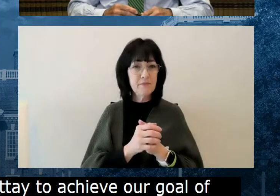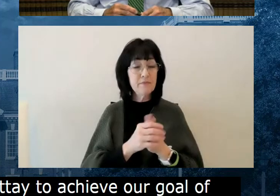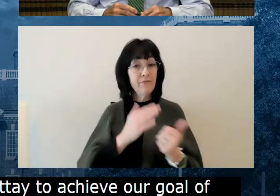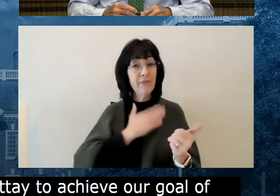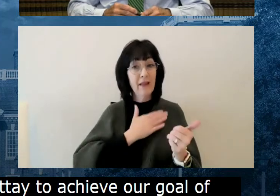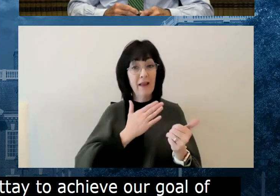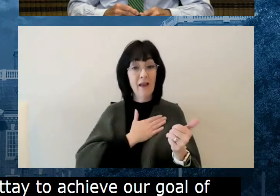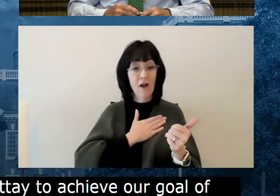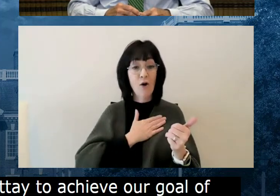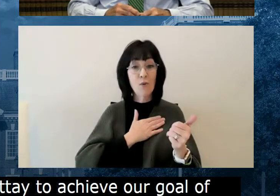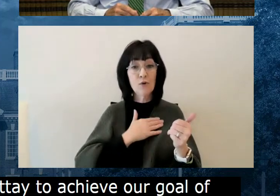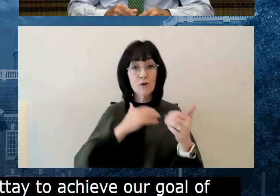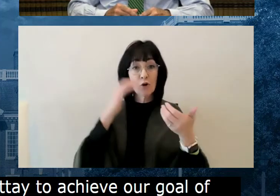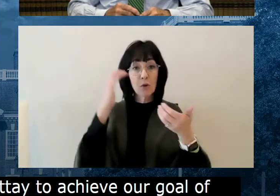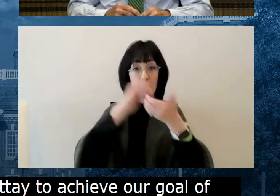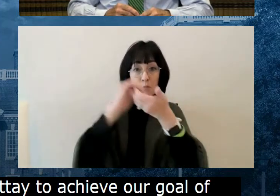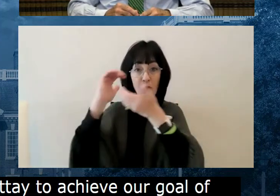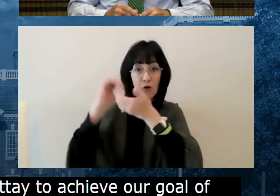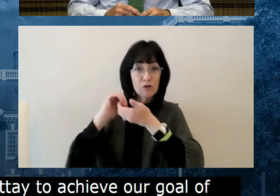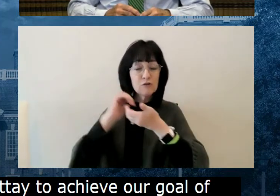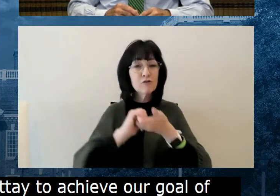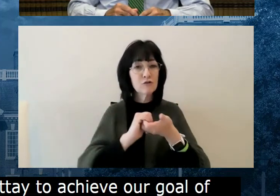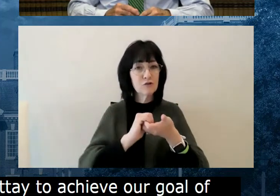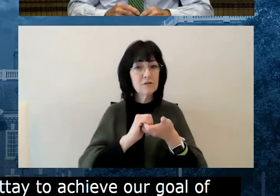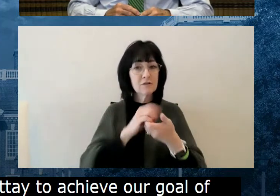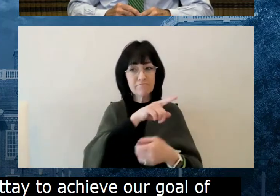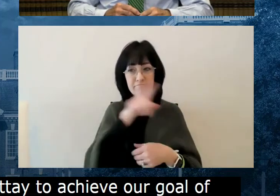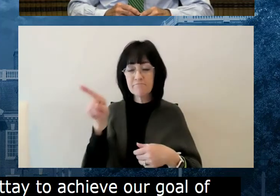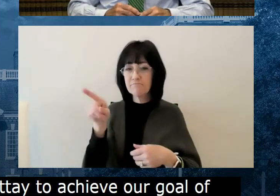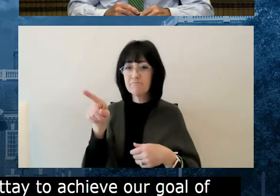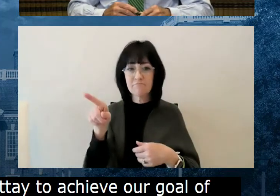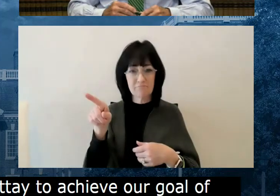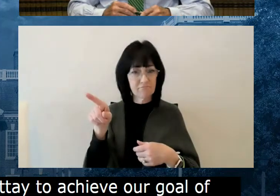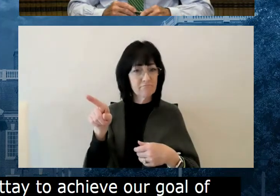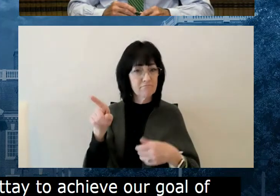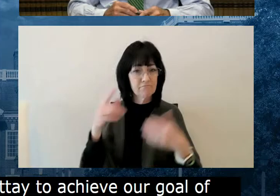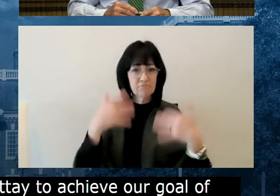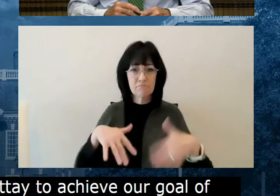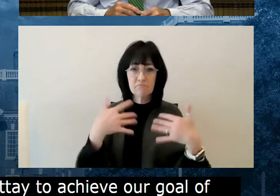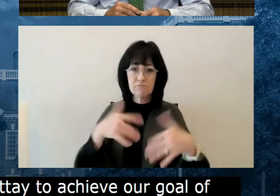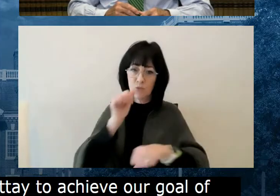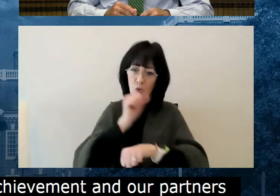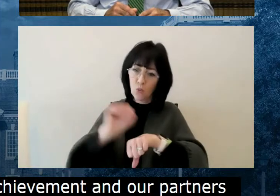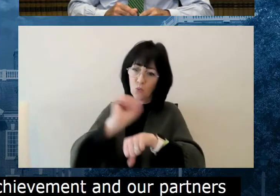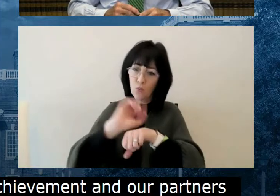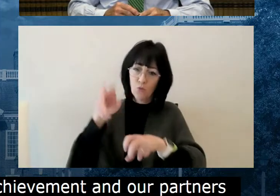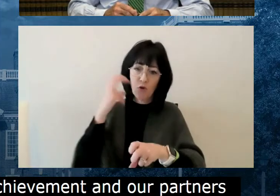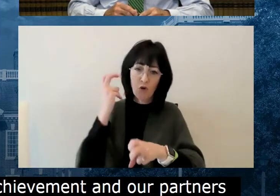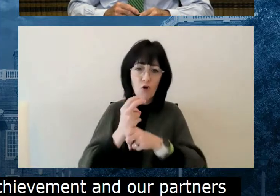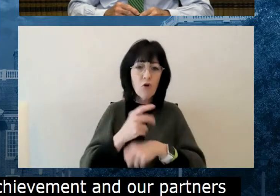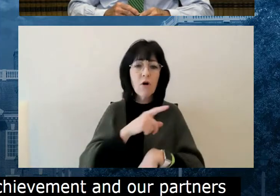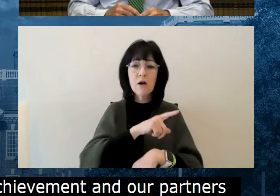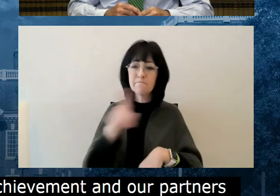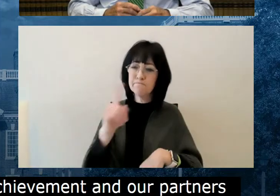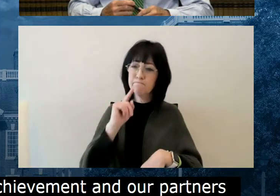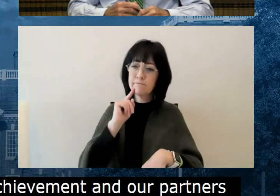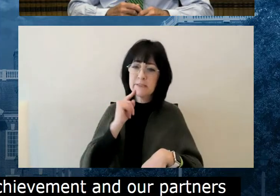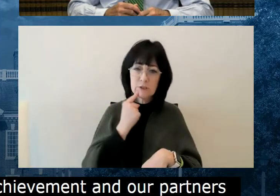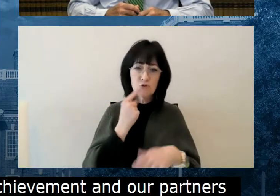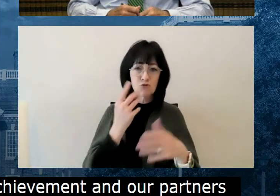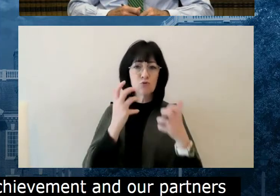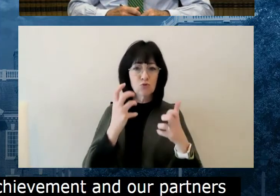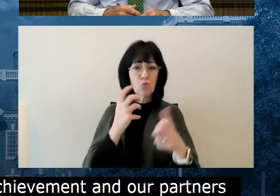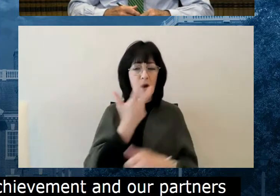partners have been really taking extraordinary efforts to take vaccines and get them in the communities. And AJ is going to